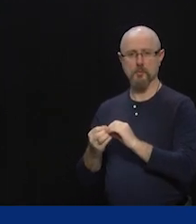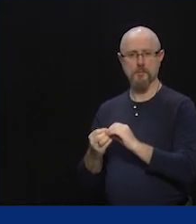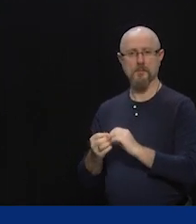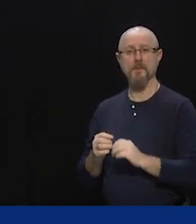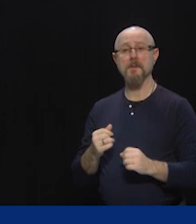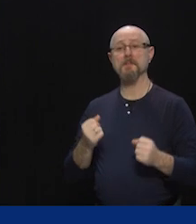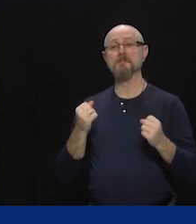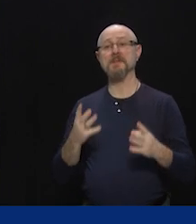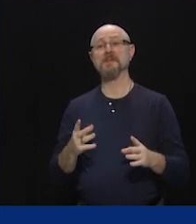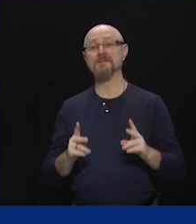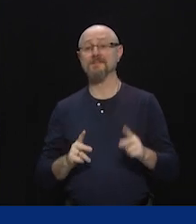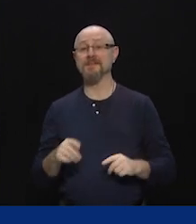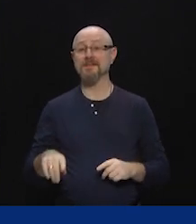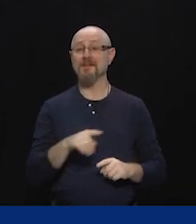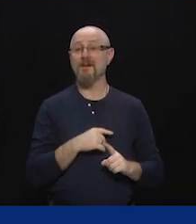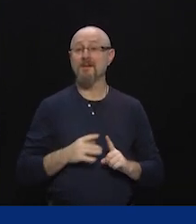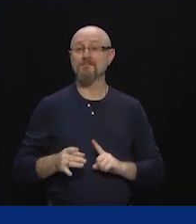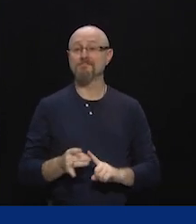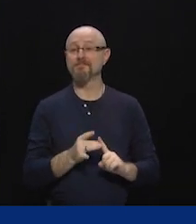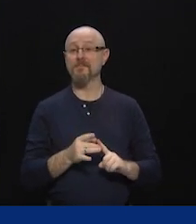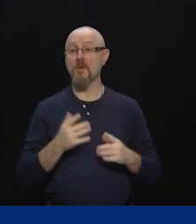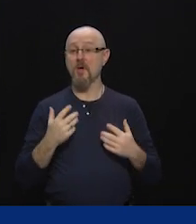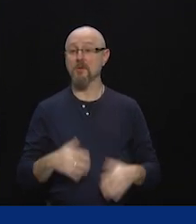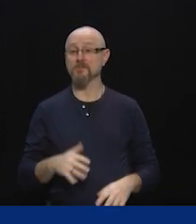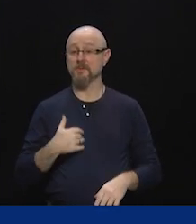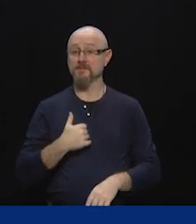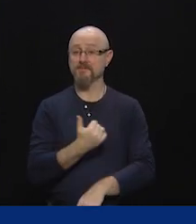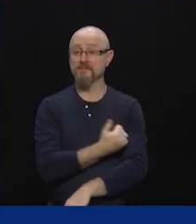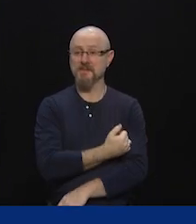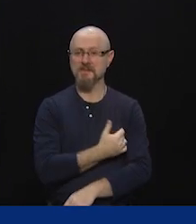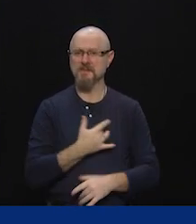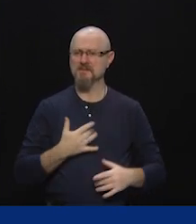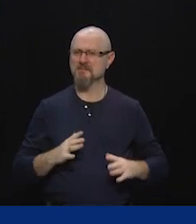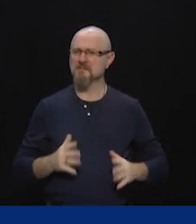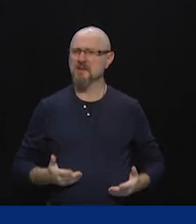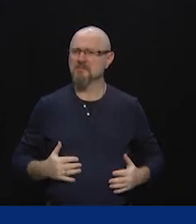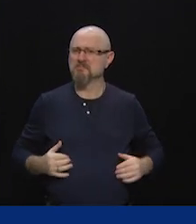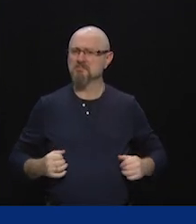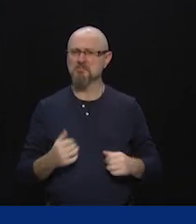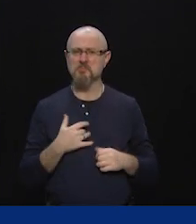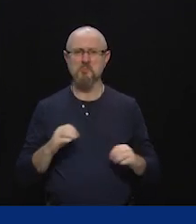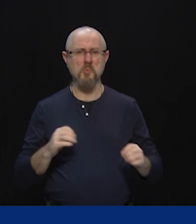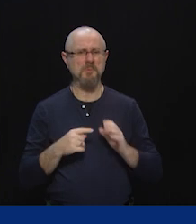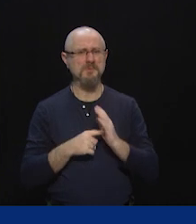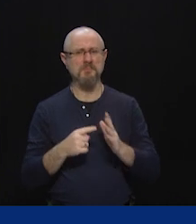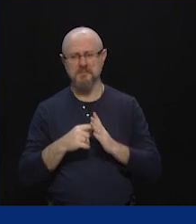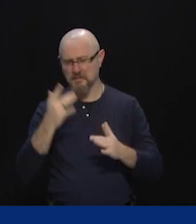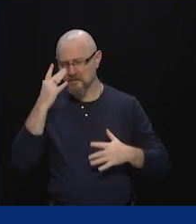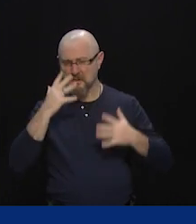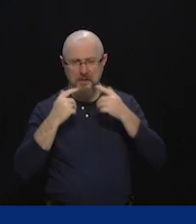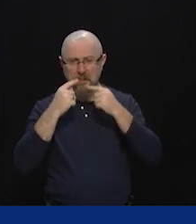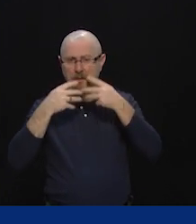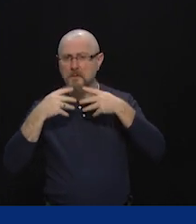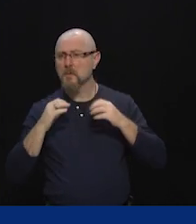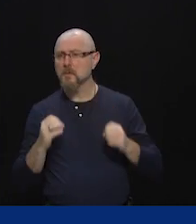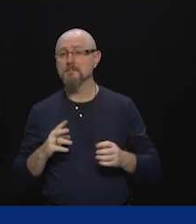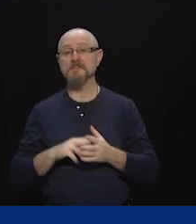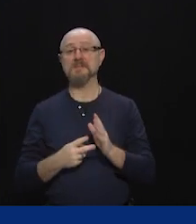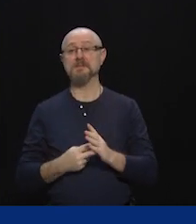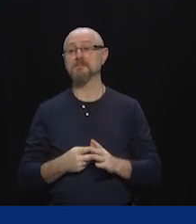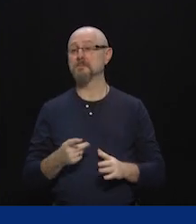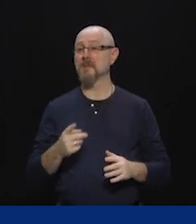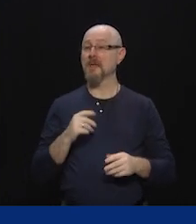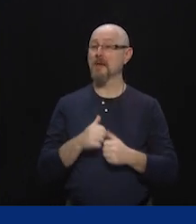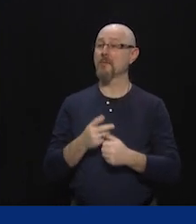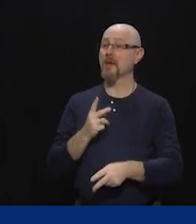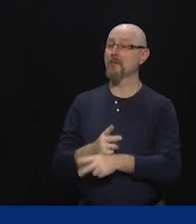If you have children vaccinated and you can now get them boosted, this is the path to be on in order to keep them in school.